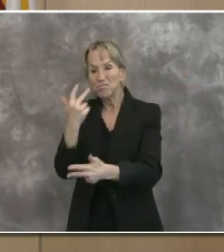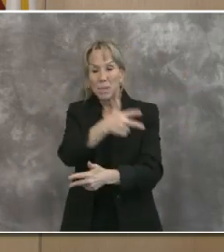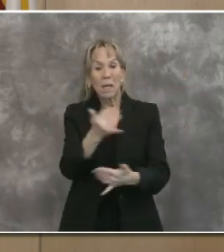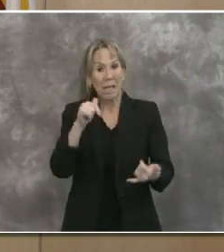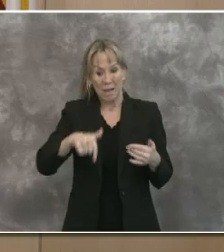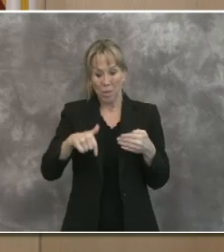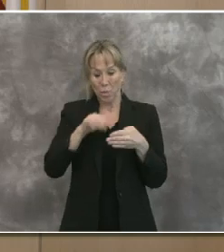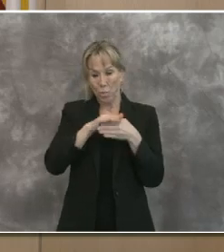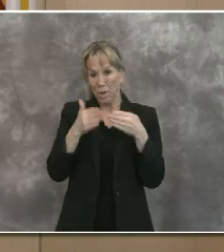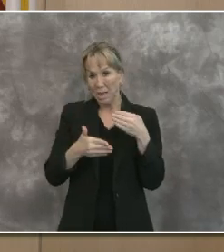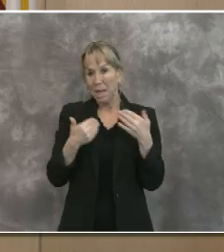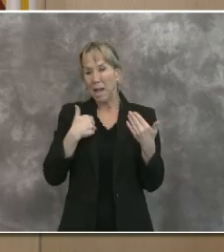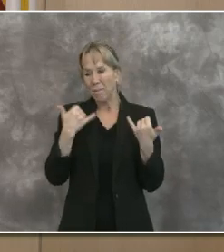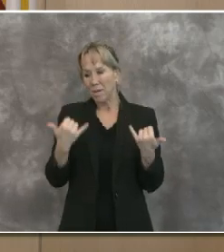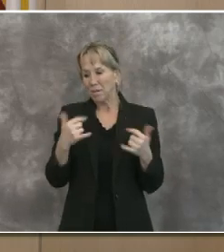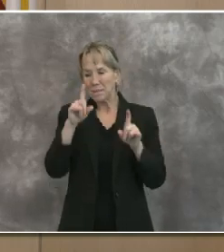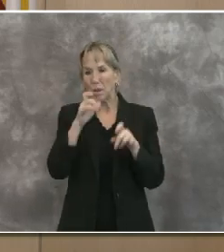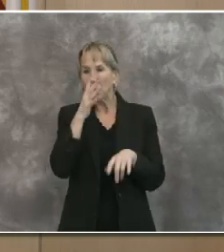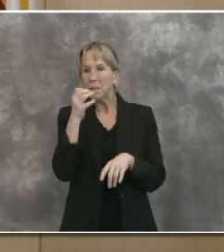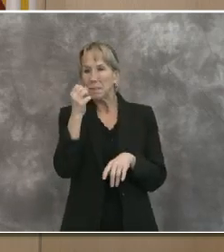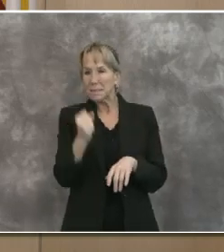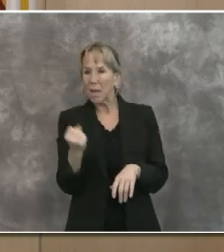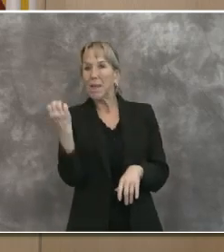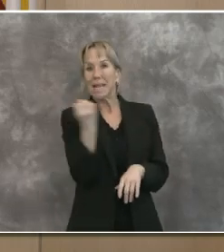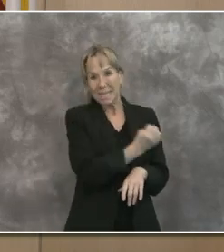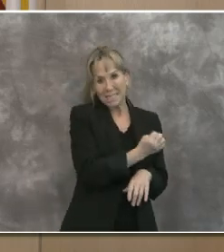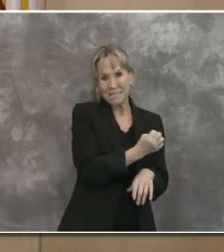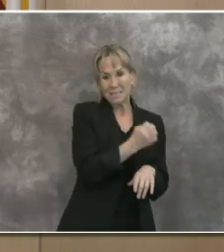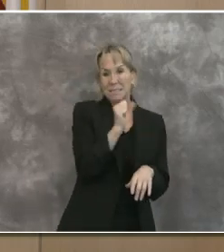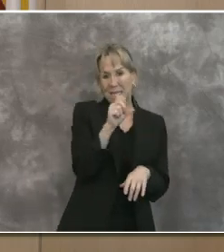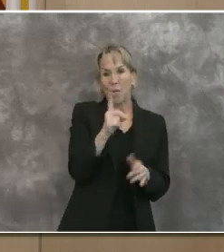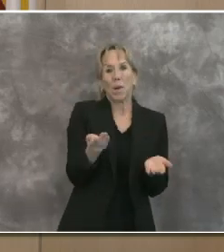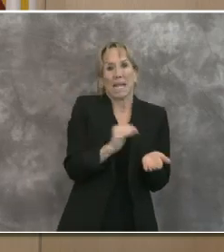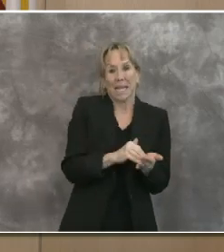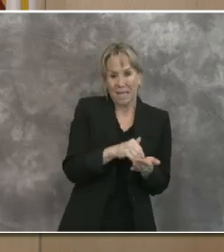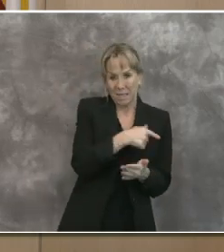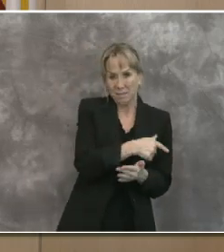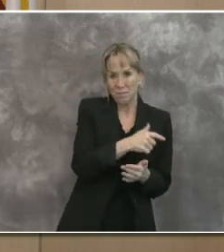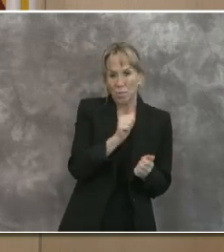we have testing in southeastern San Diego again. So we are